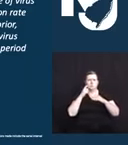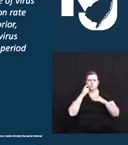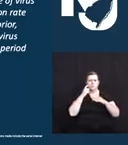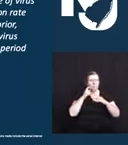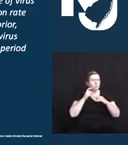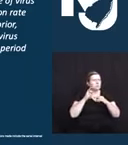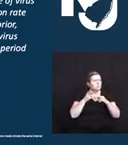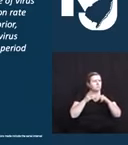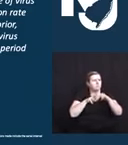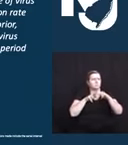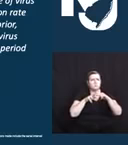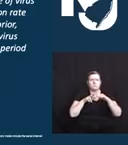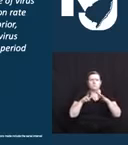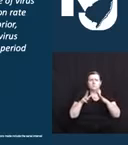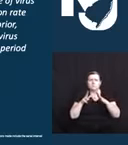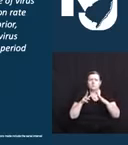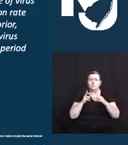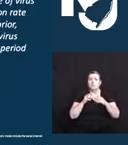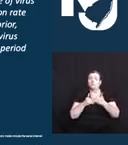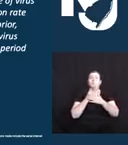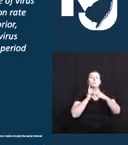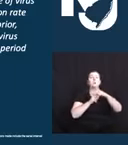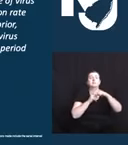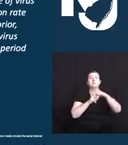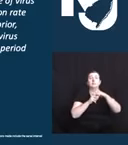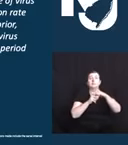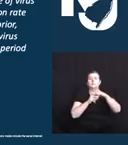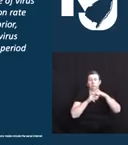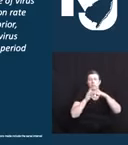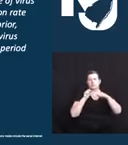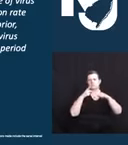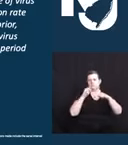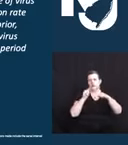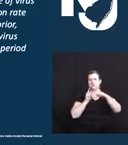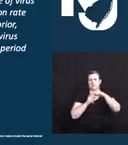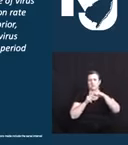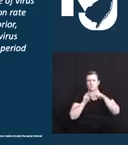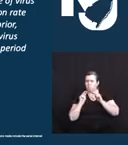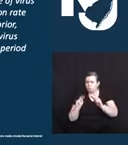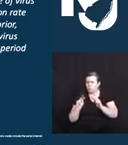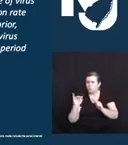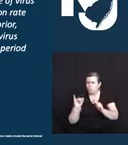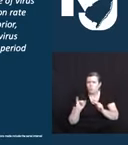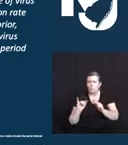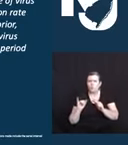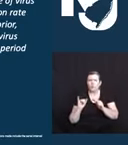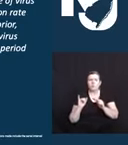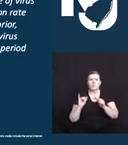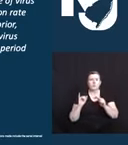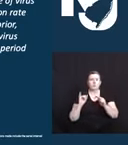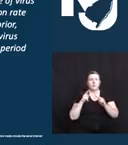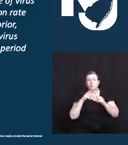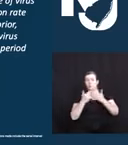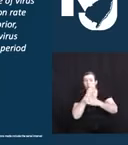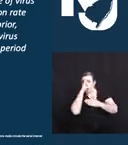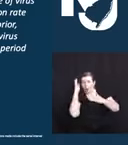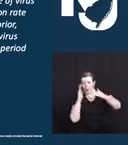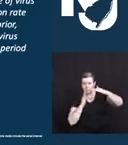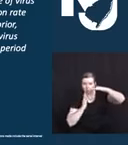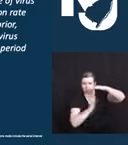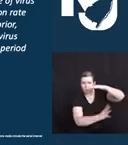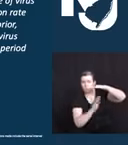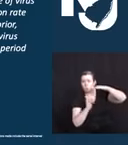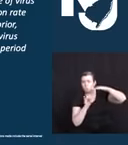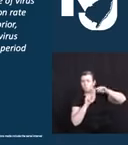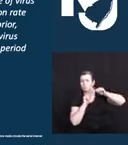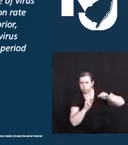transmission, new hospitalization, we're not hanging our hat on any single day's move, either good or bad,